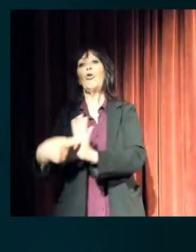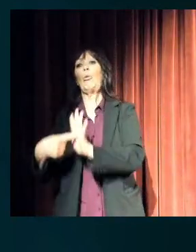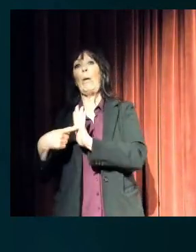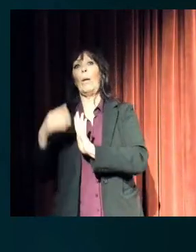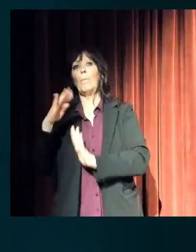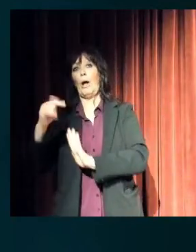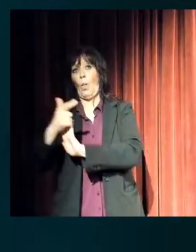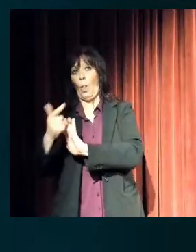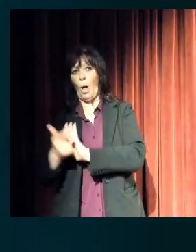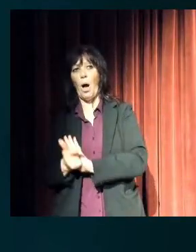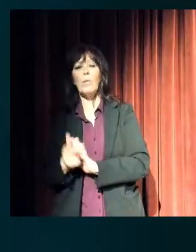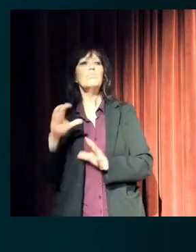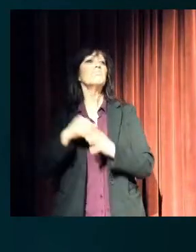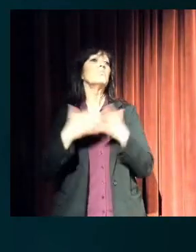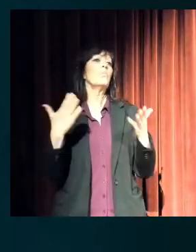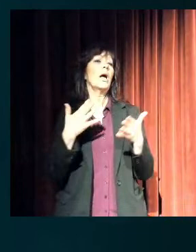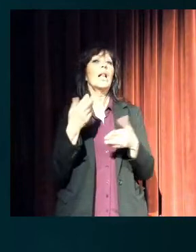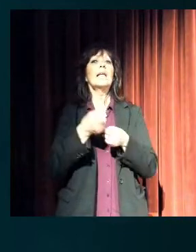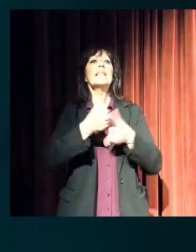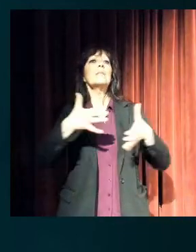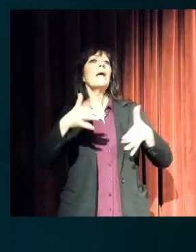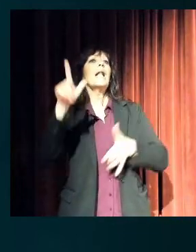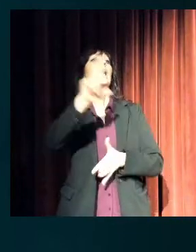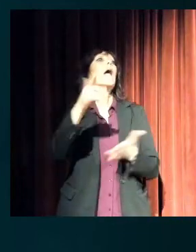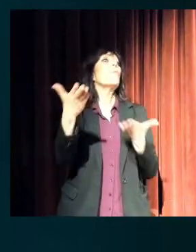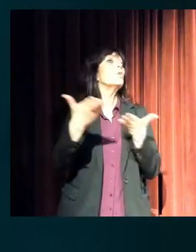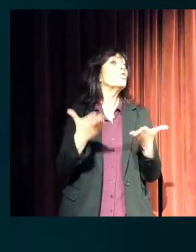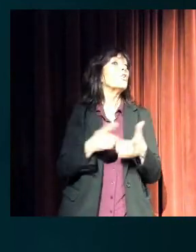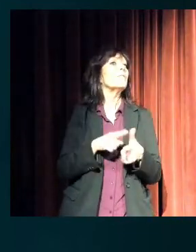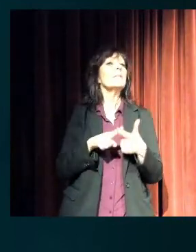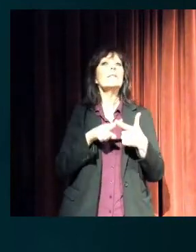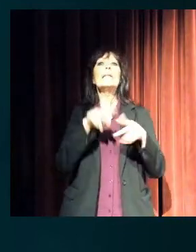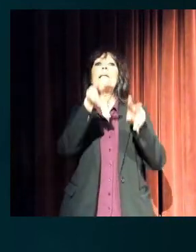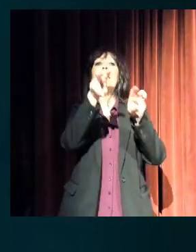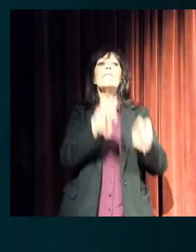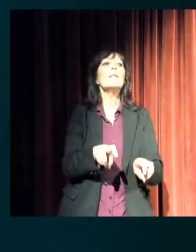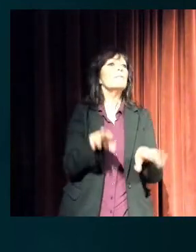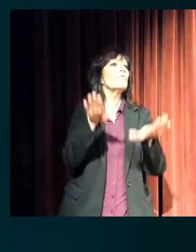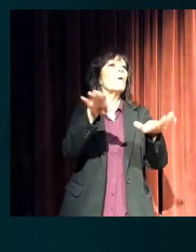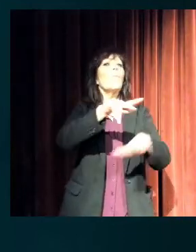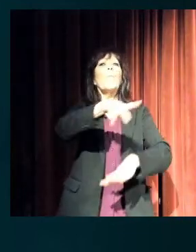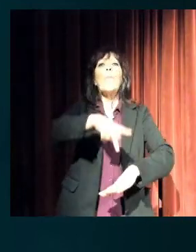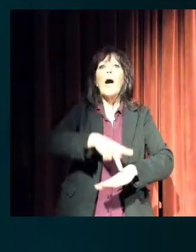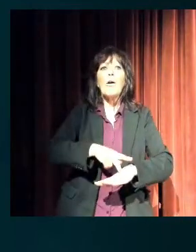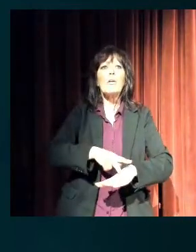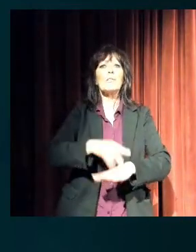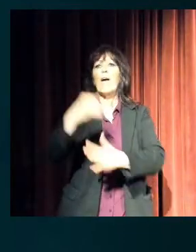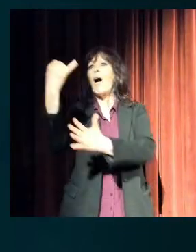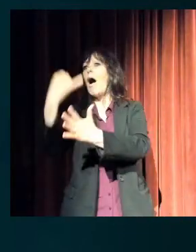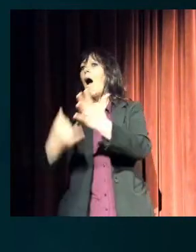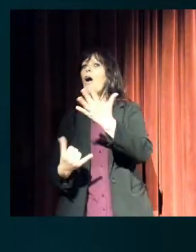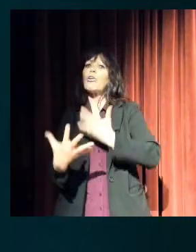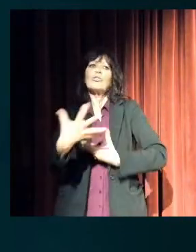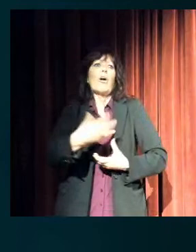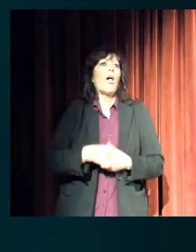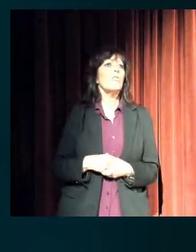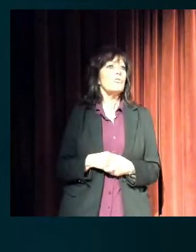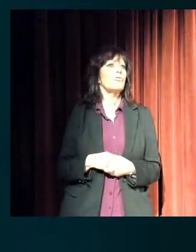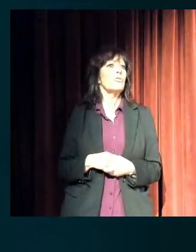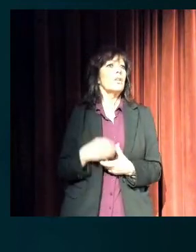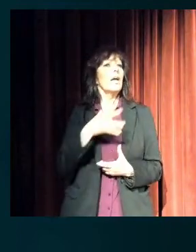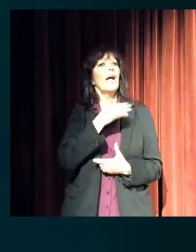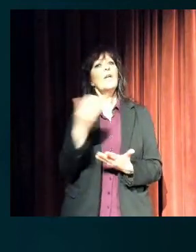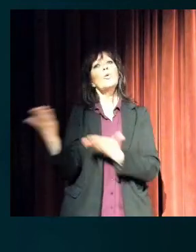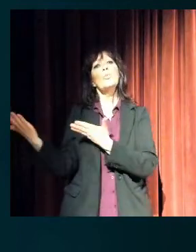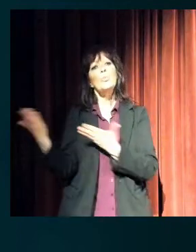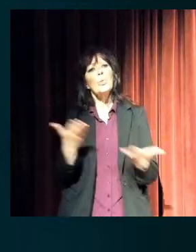law. These include expanded library services, investment in our incredible parks and arts and cultural organizations,